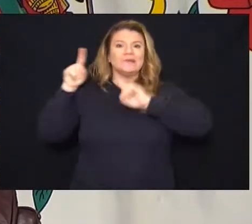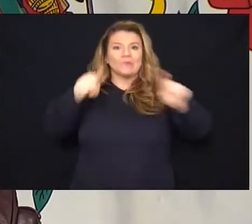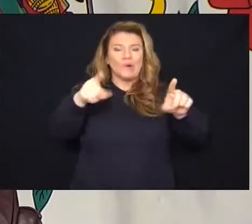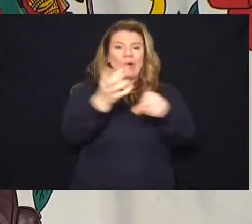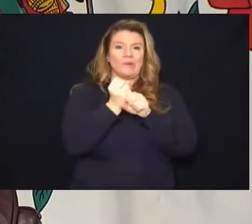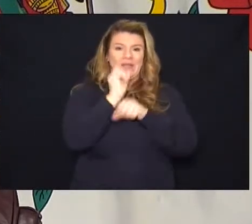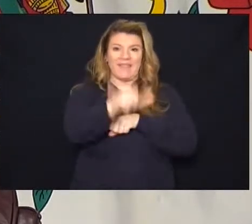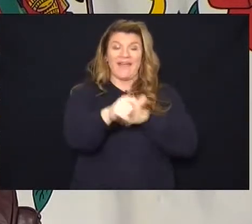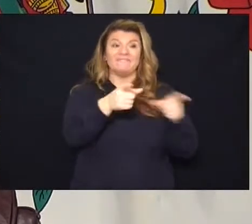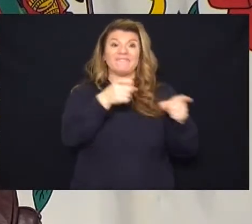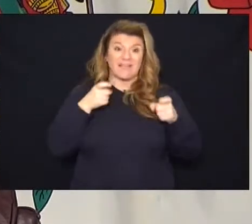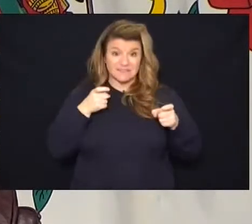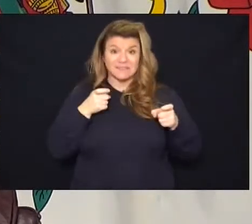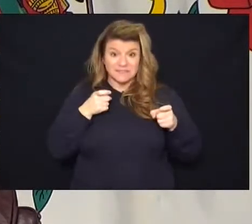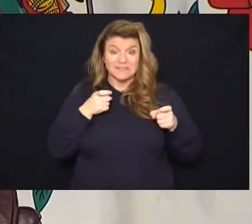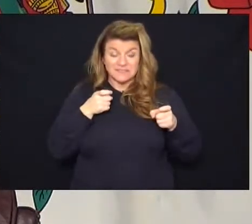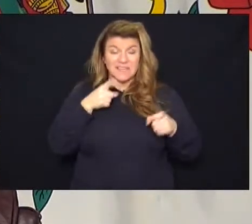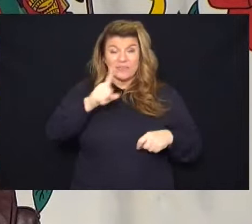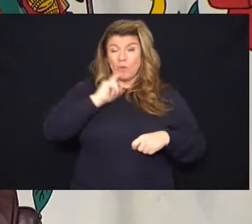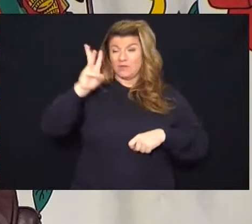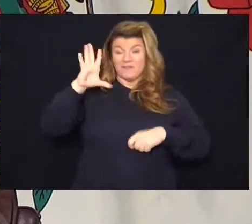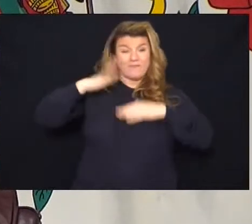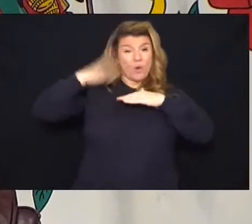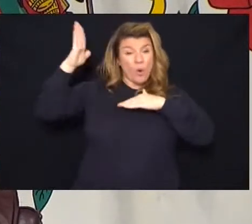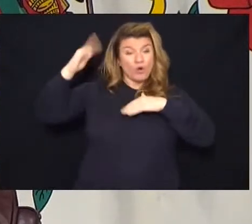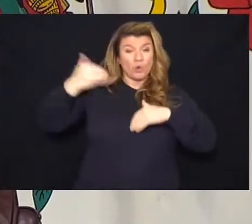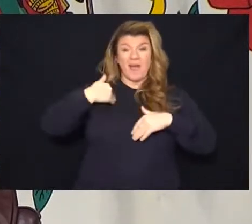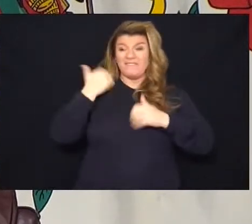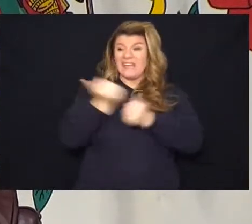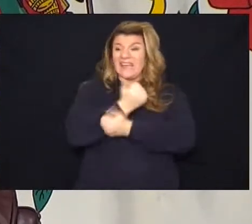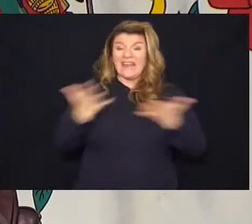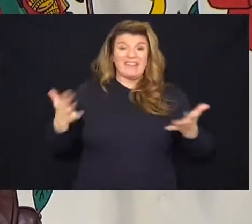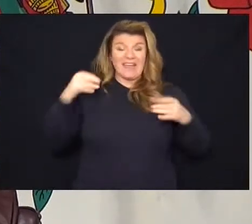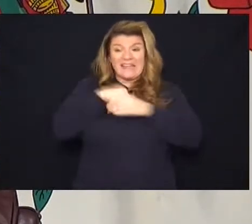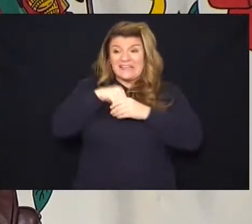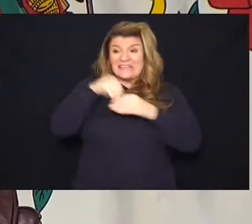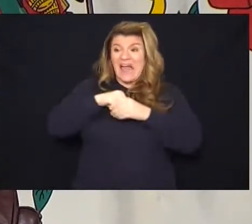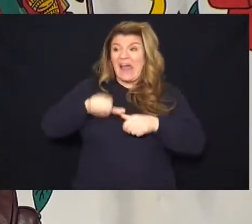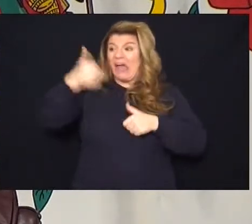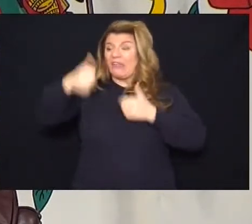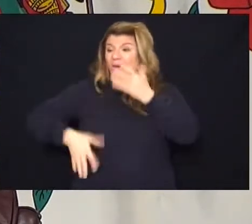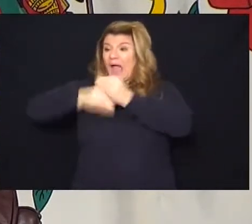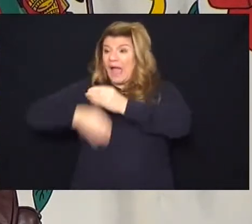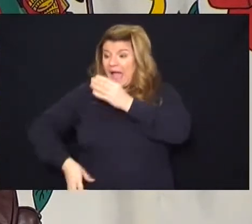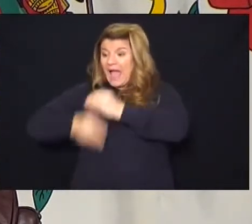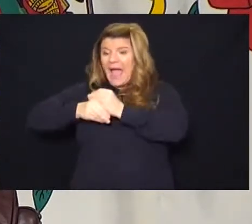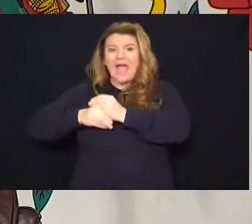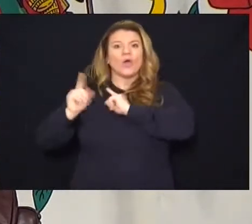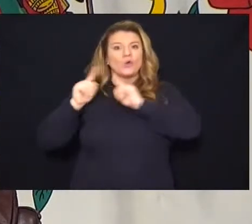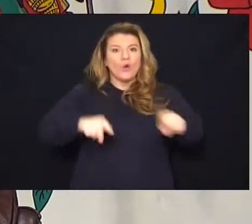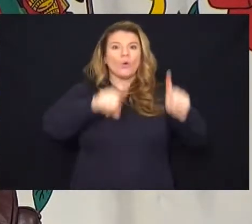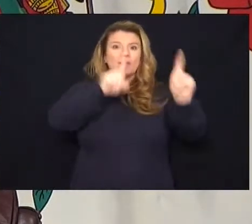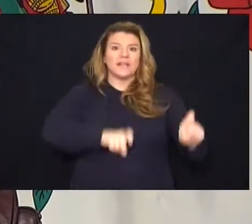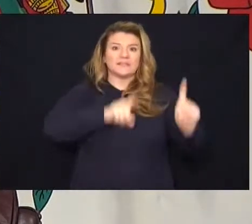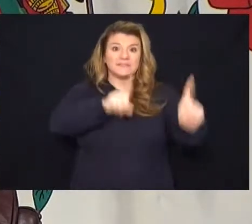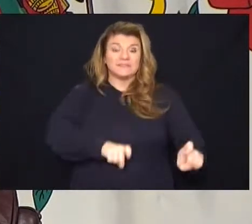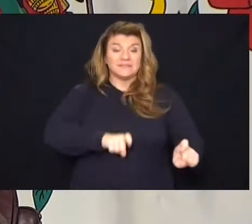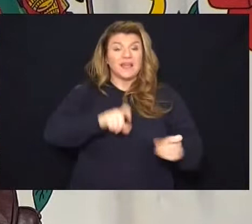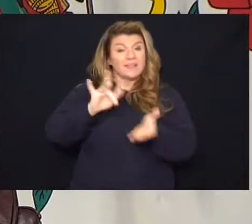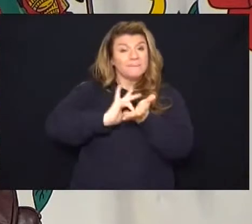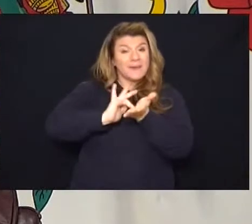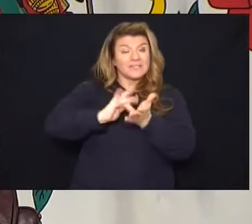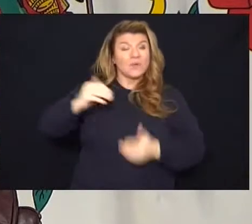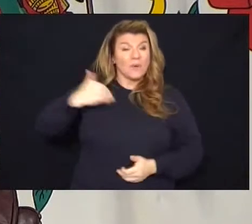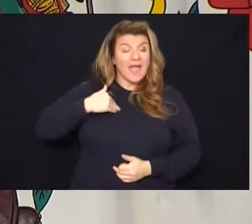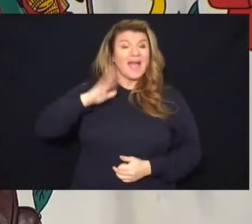tested quickly. If you're 65 and older and you have any compromising issues, get tested. You know, these antibodies that we